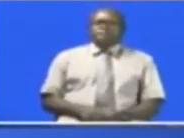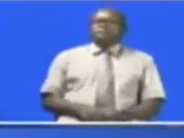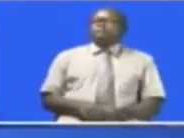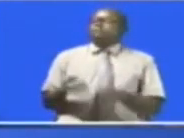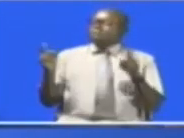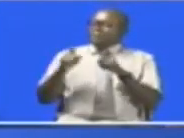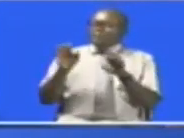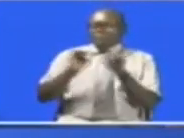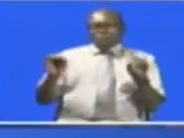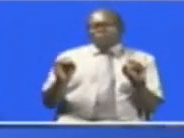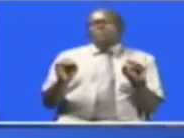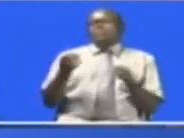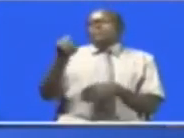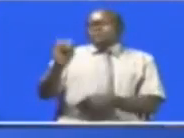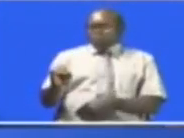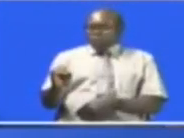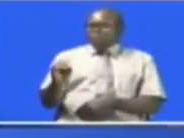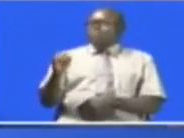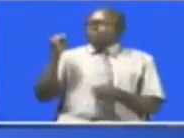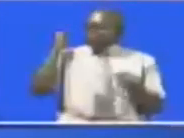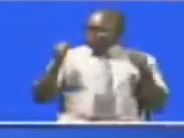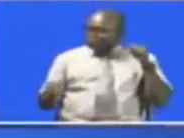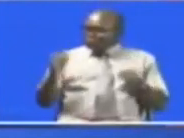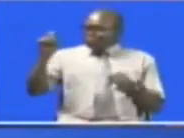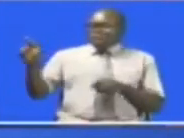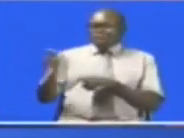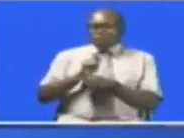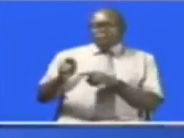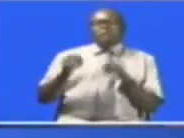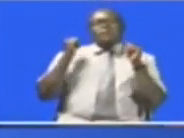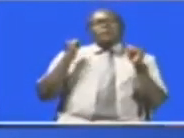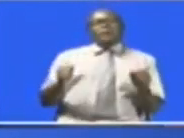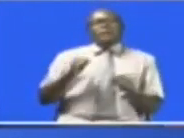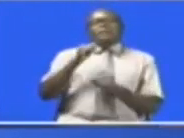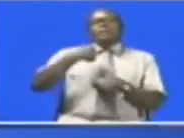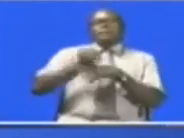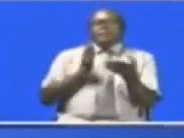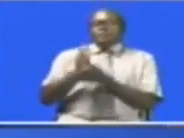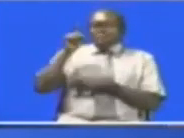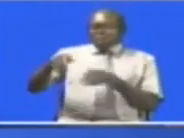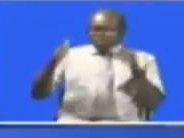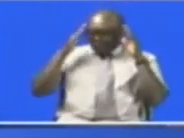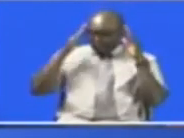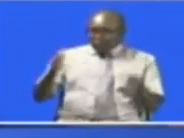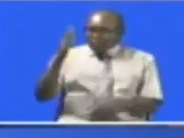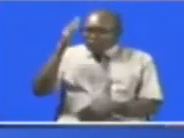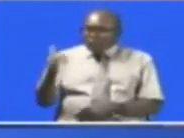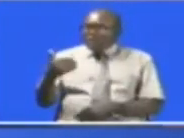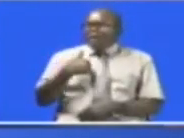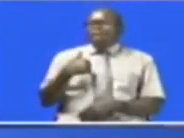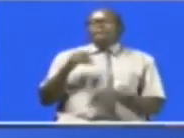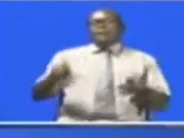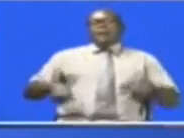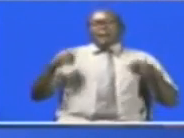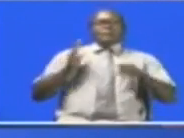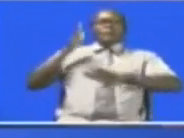No pain, no gain. So an athlete should train very hard and make sure and focus, because you have